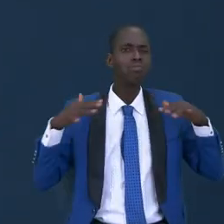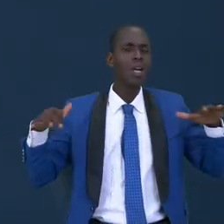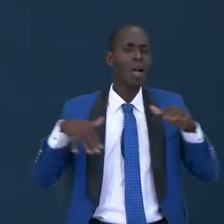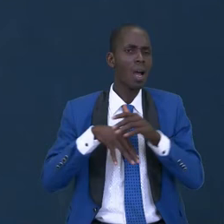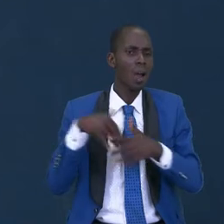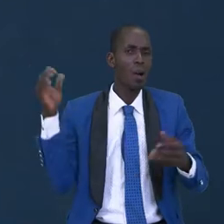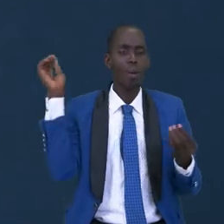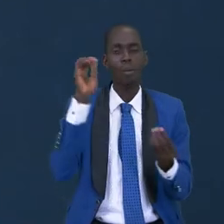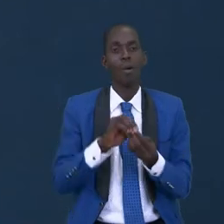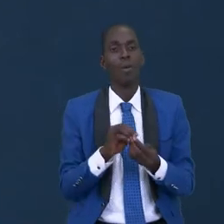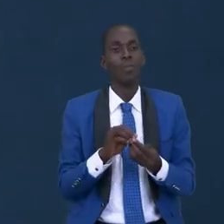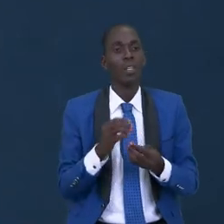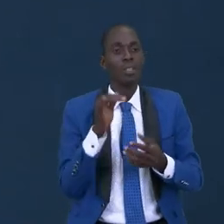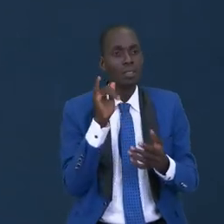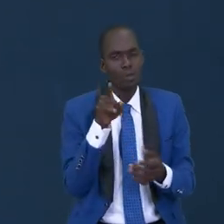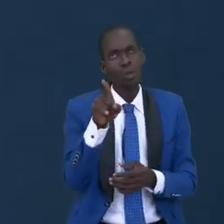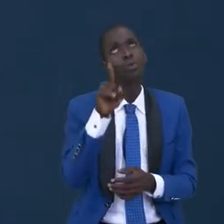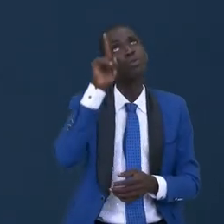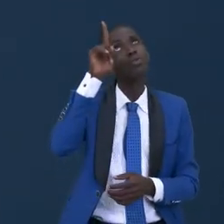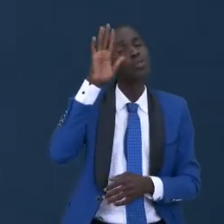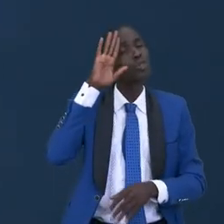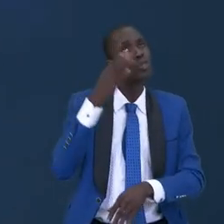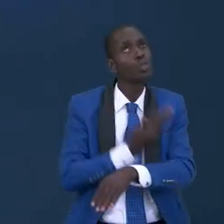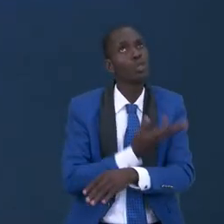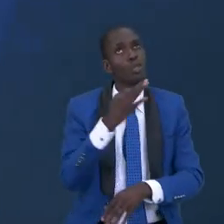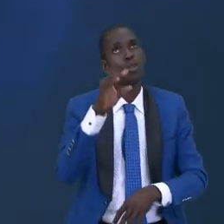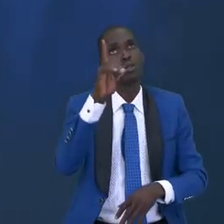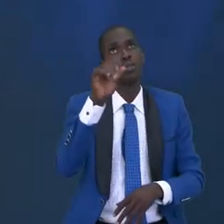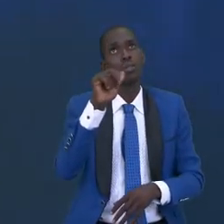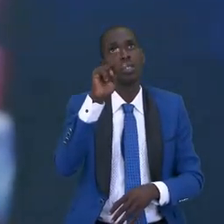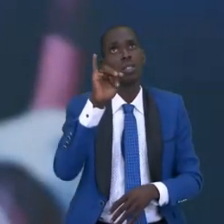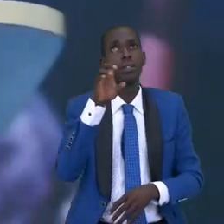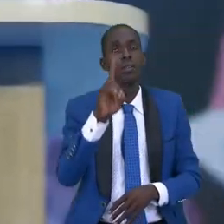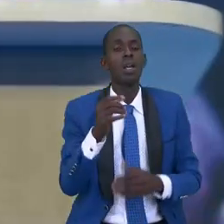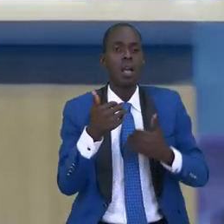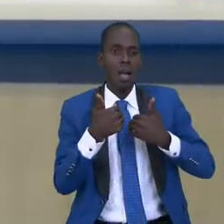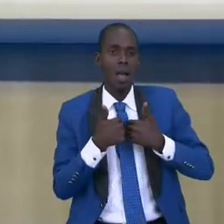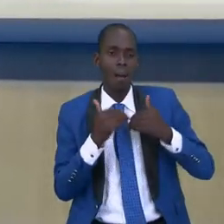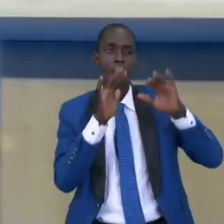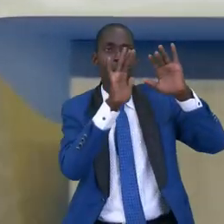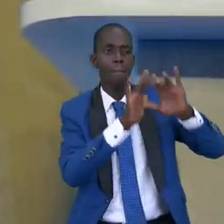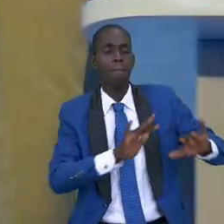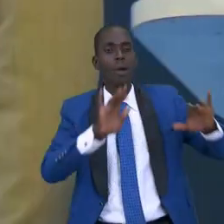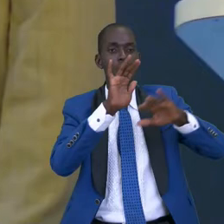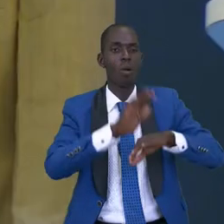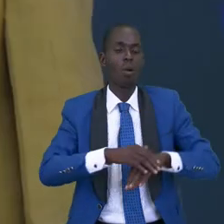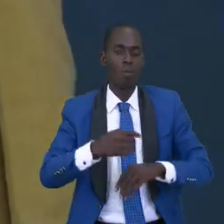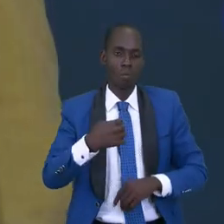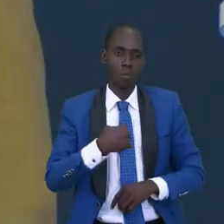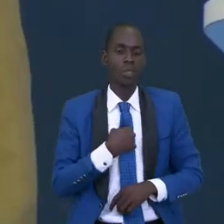The son of David, have mercy on